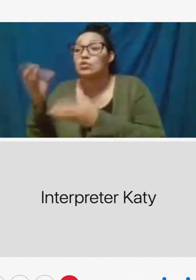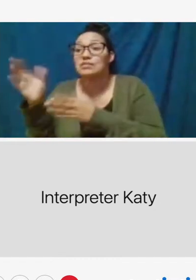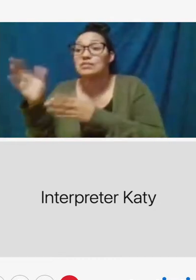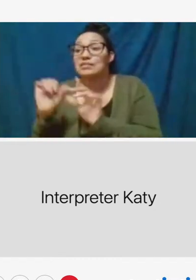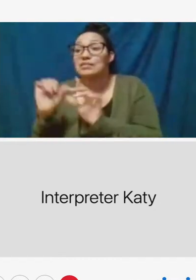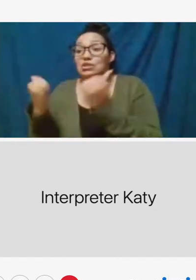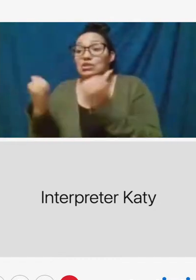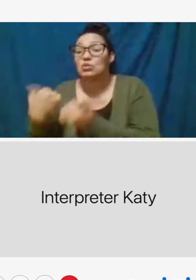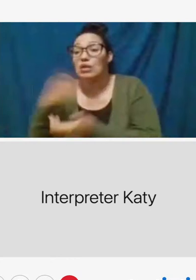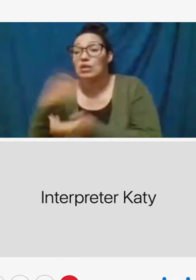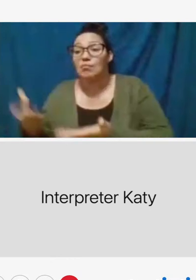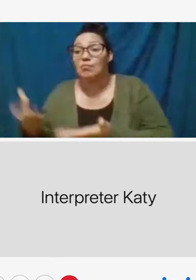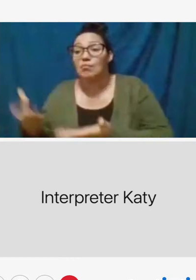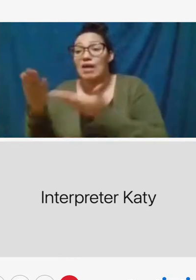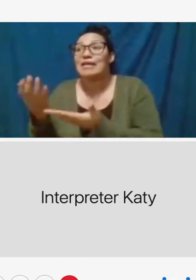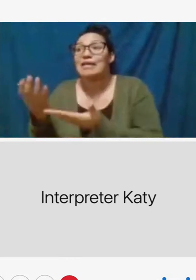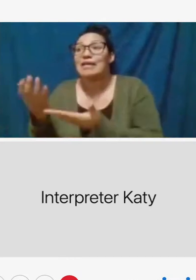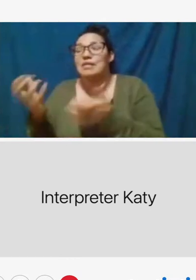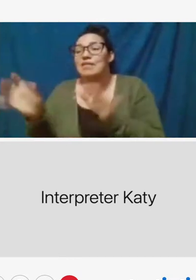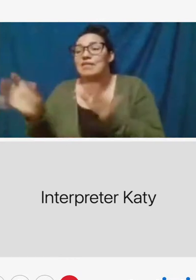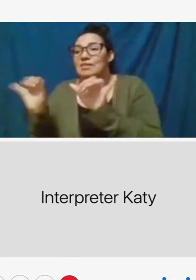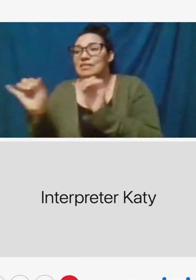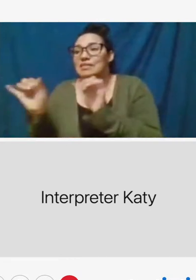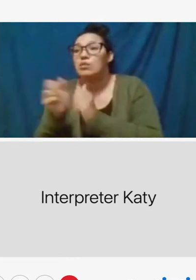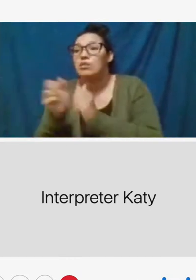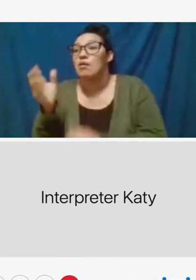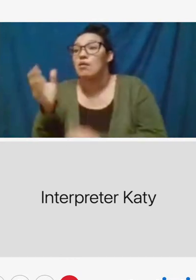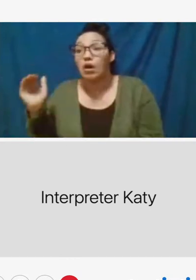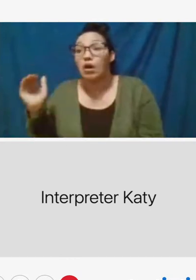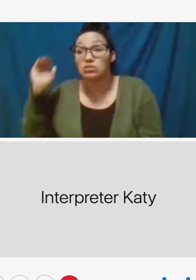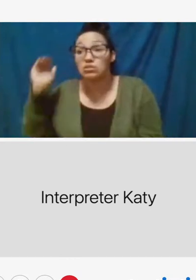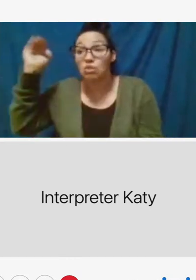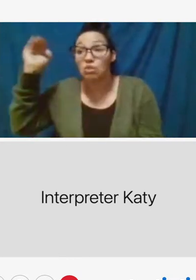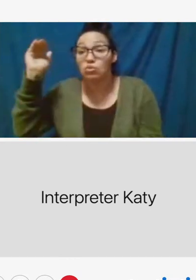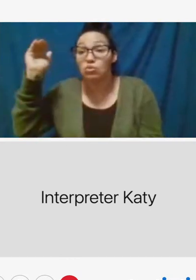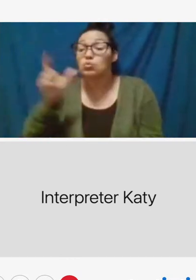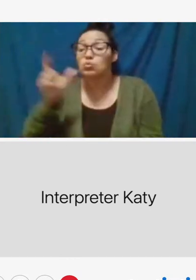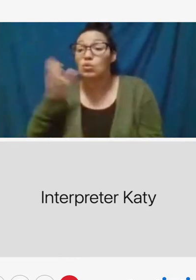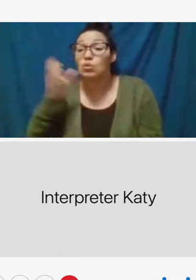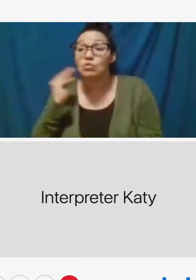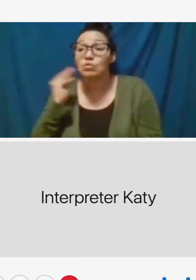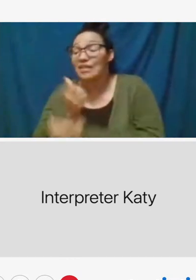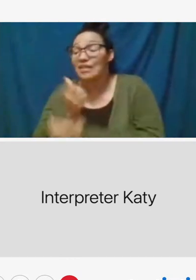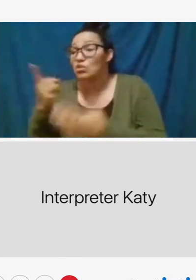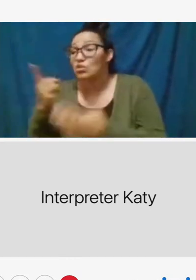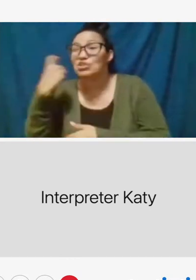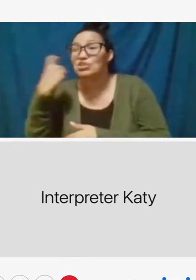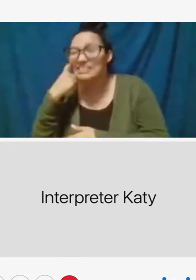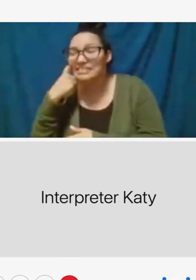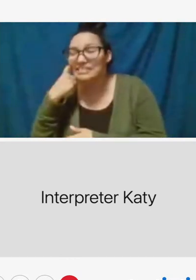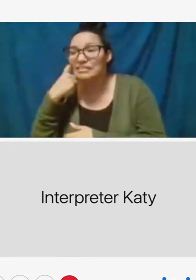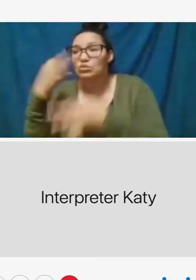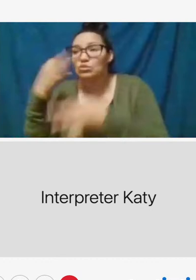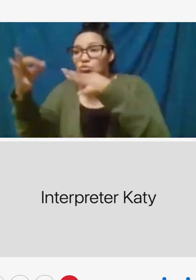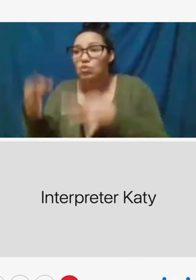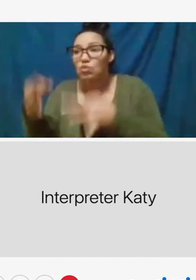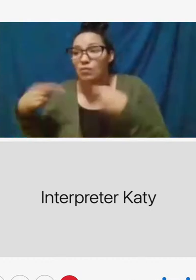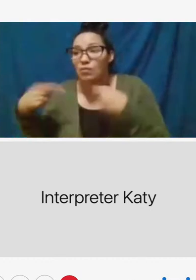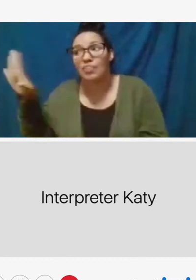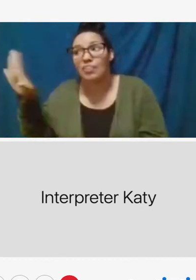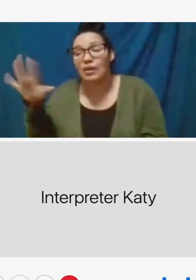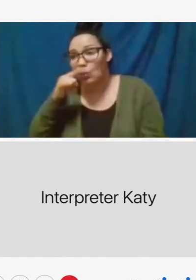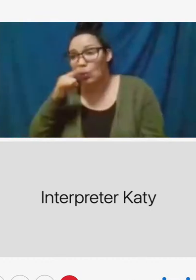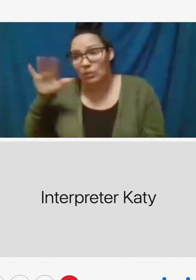same services to adults who experienced everything that you just described when they were children and oftentimes that early